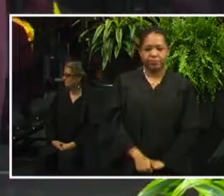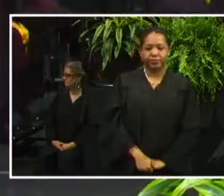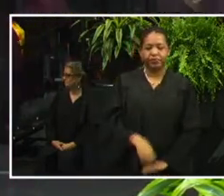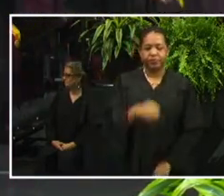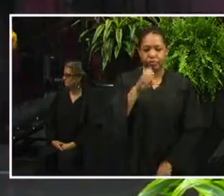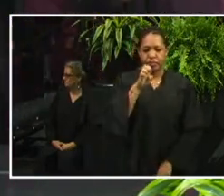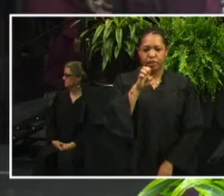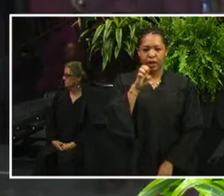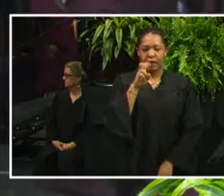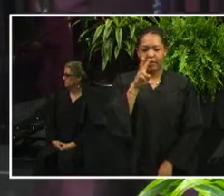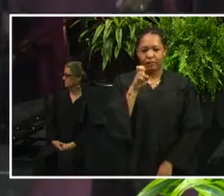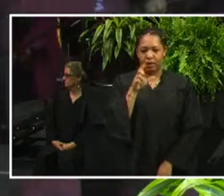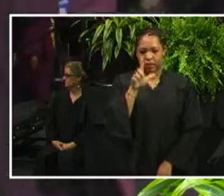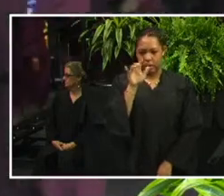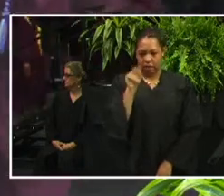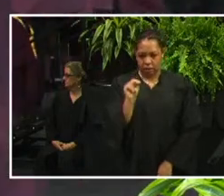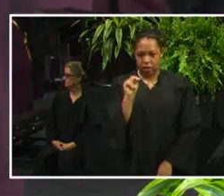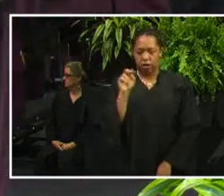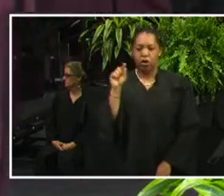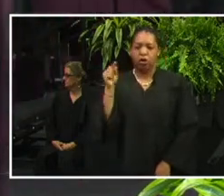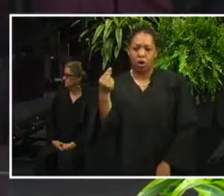Evelyn Gomez.